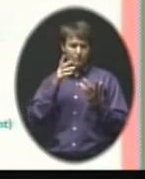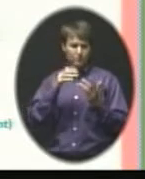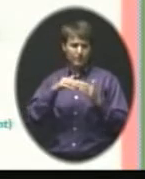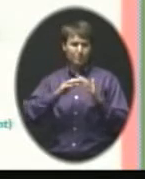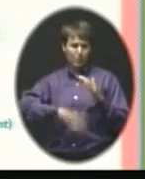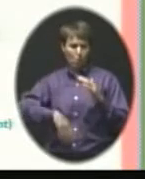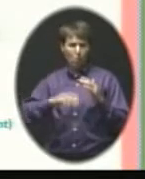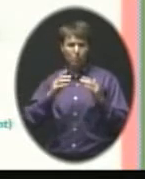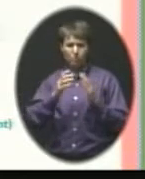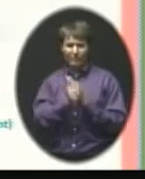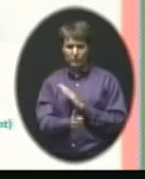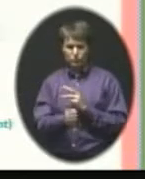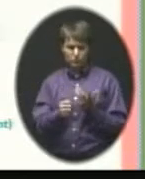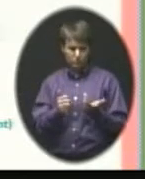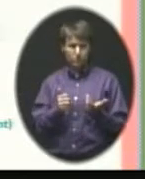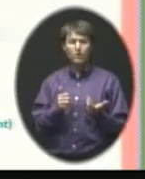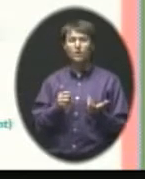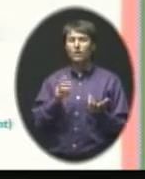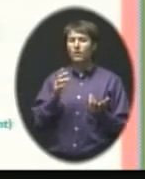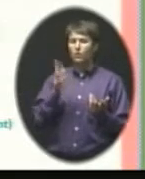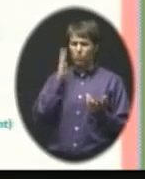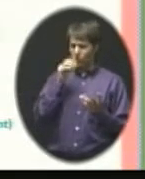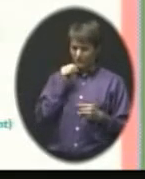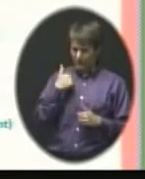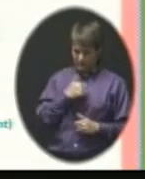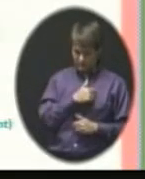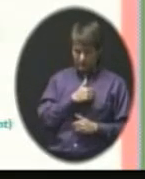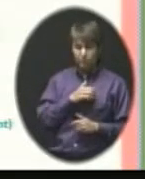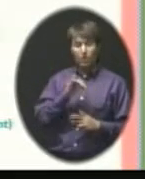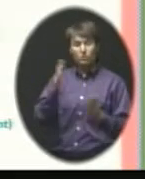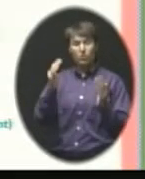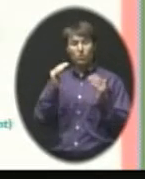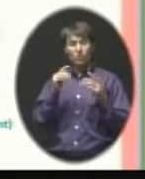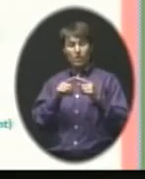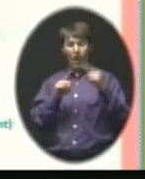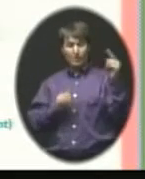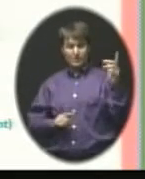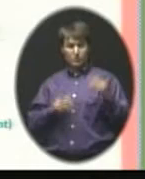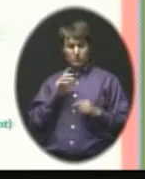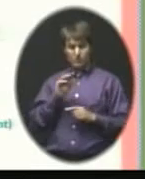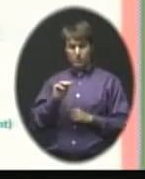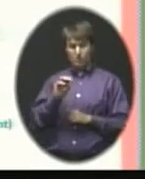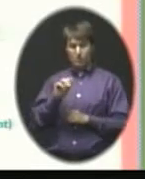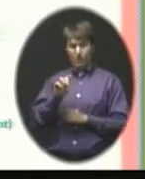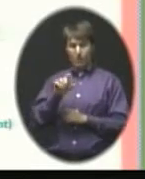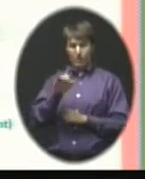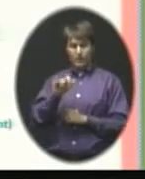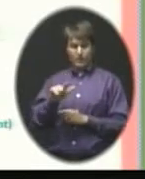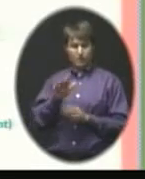us. On the opposite end is modeling. Modeling means you have an API